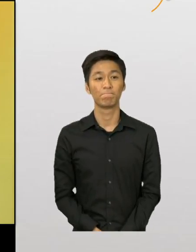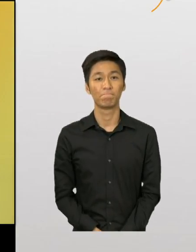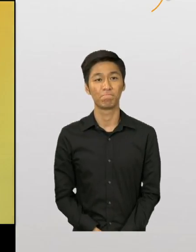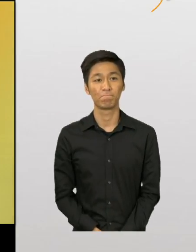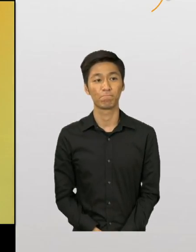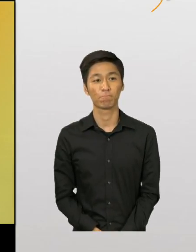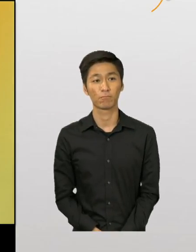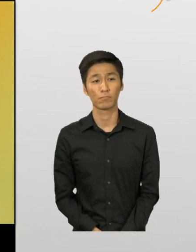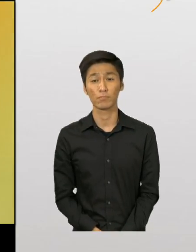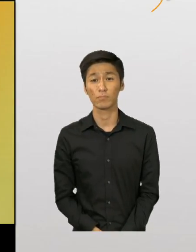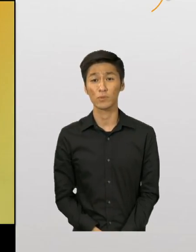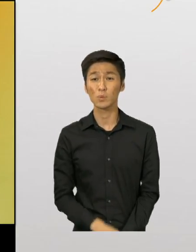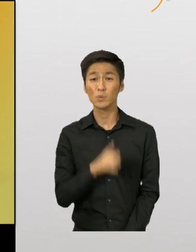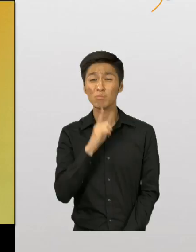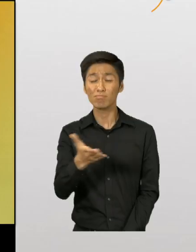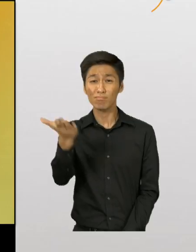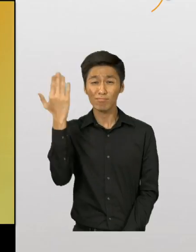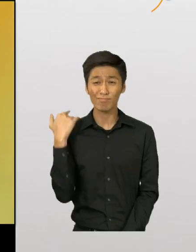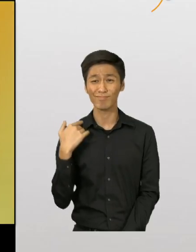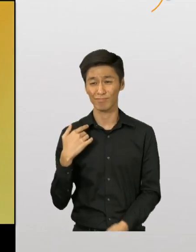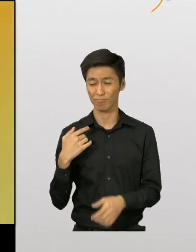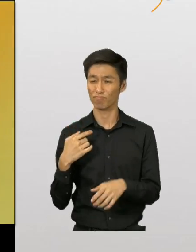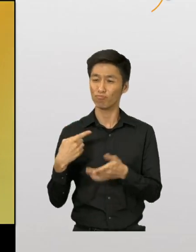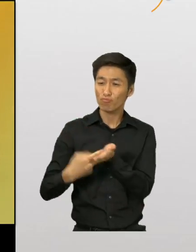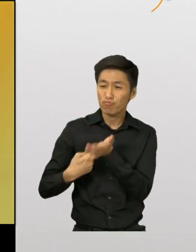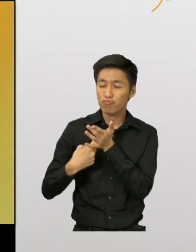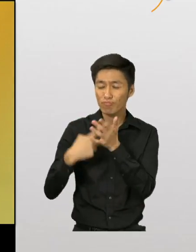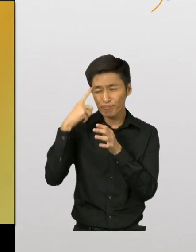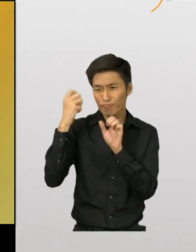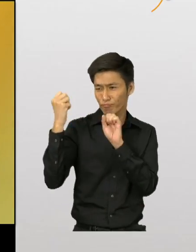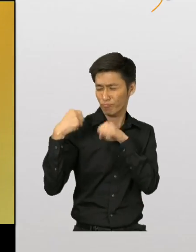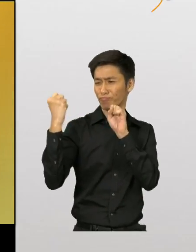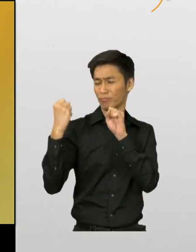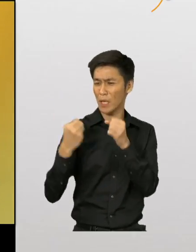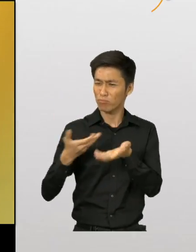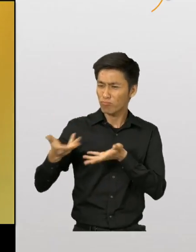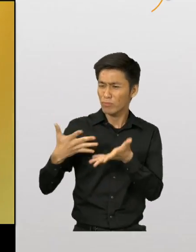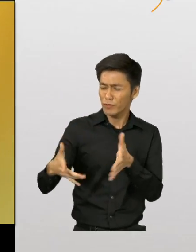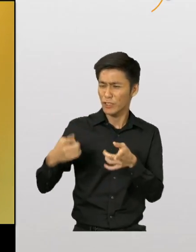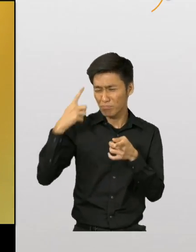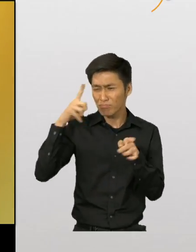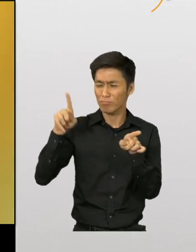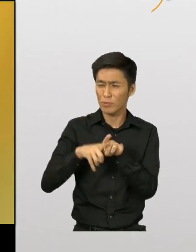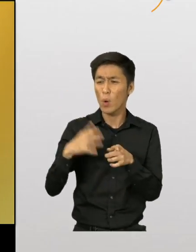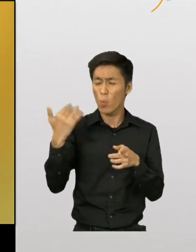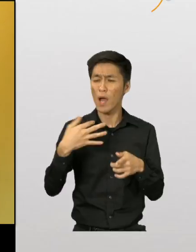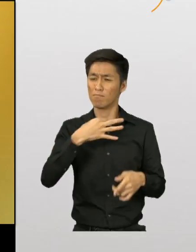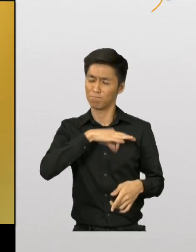We entered into these two projects in good faith after careful negotiations because they benefited both